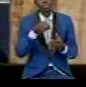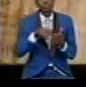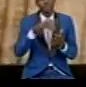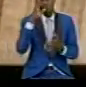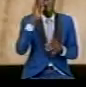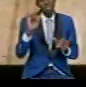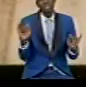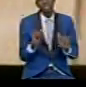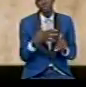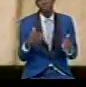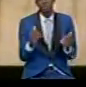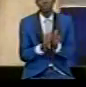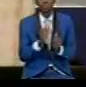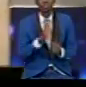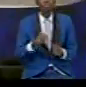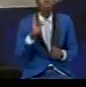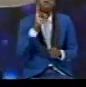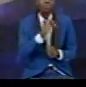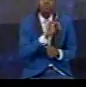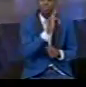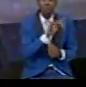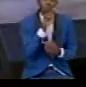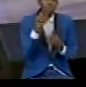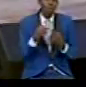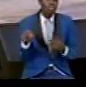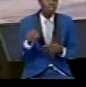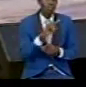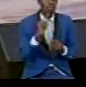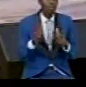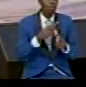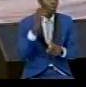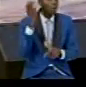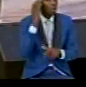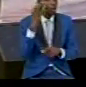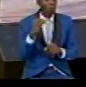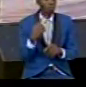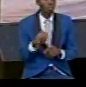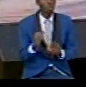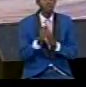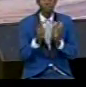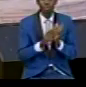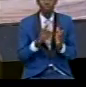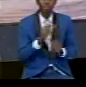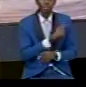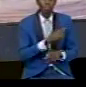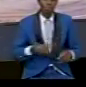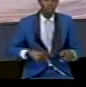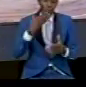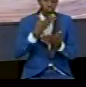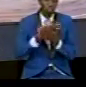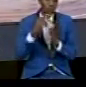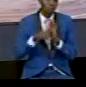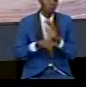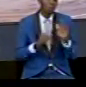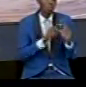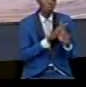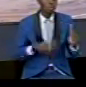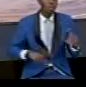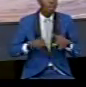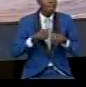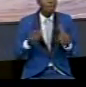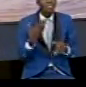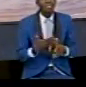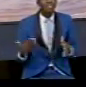with the children of Israel when they first heard of the Lord and the goodness of the Lord, but the thing